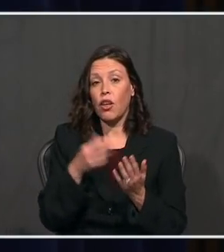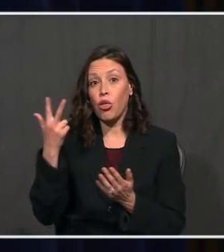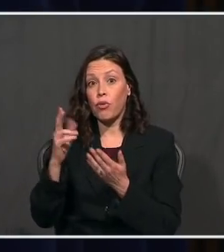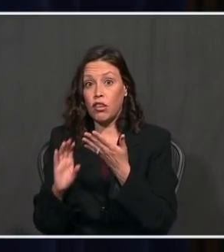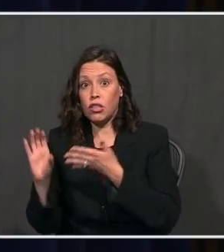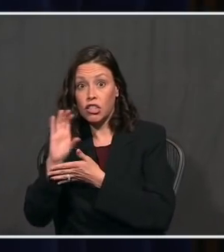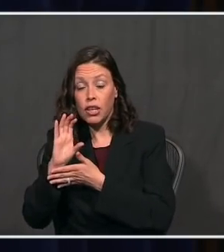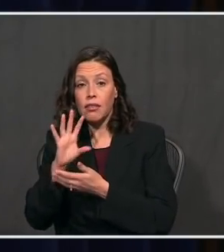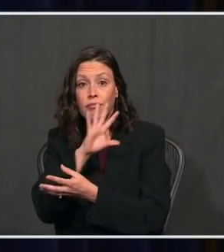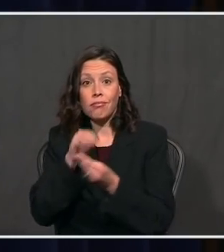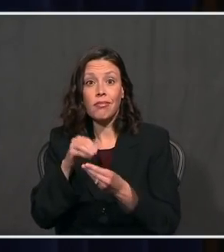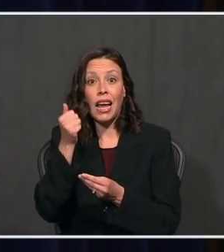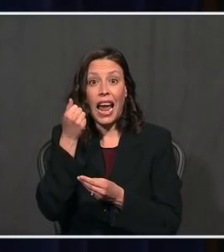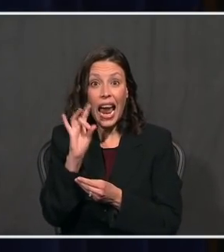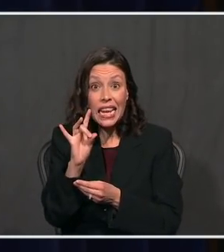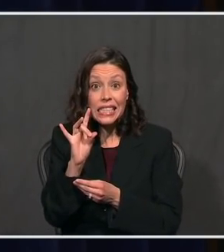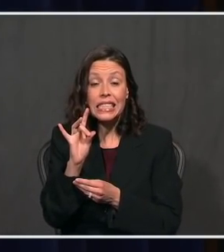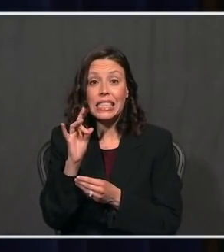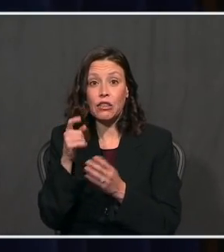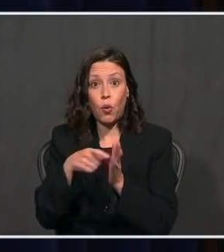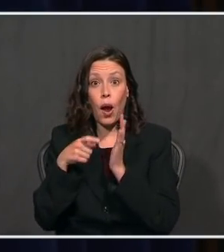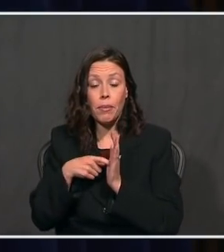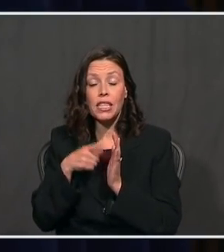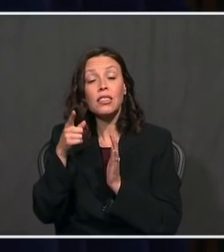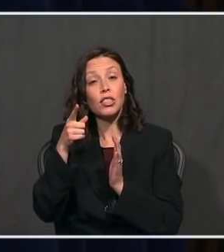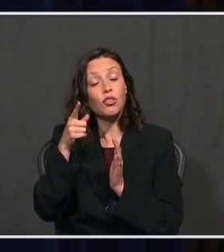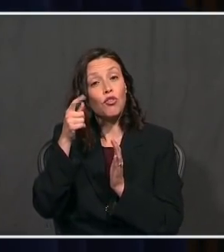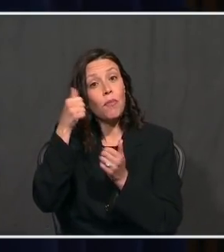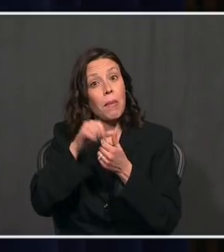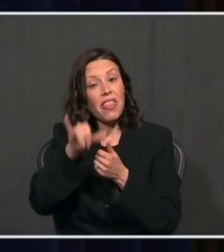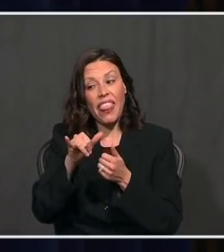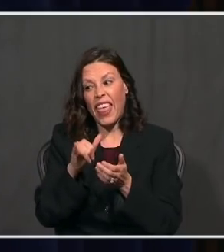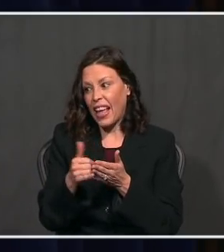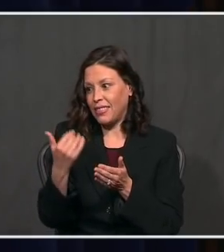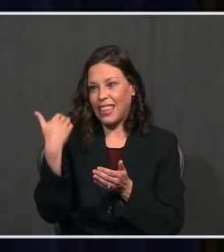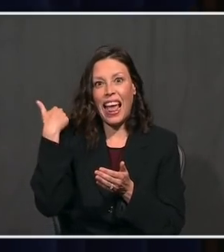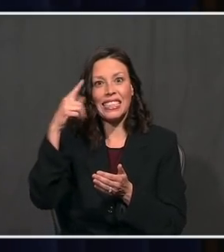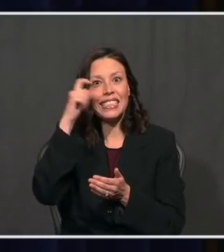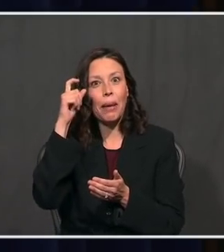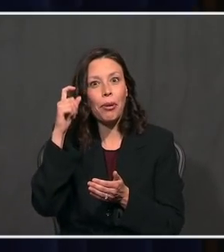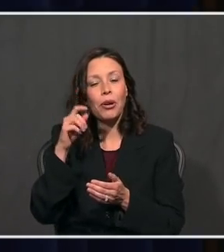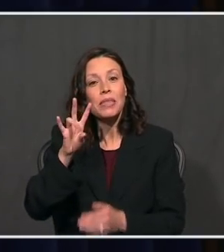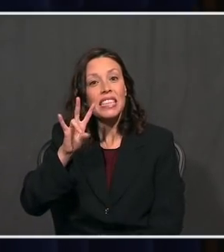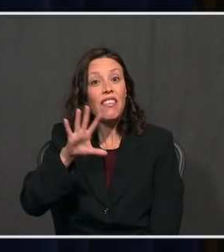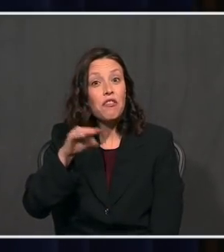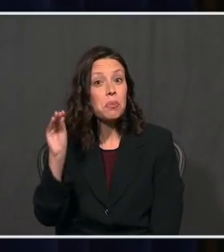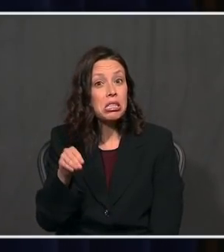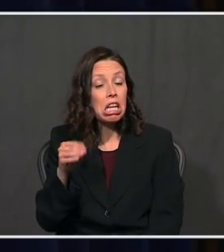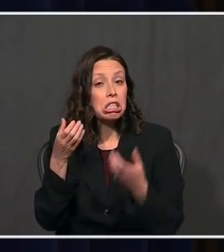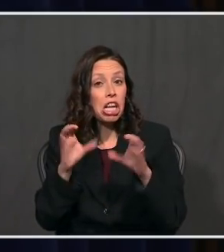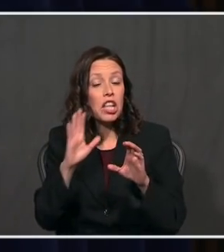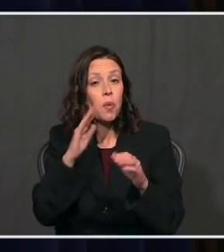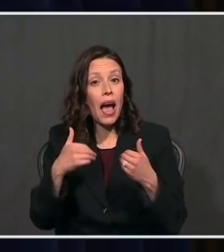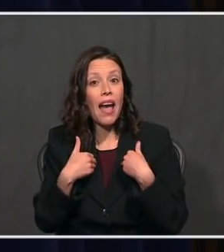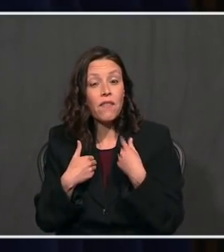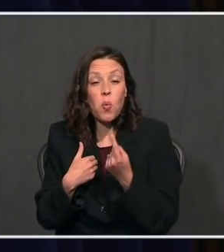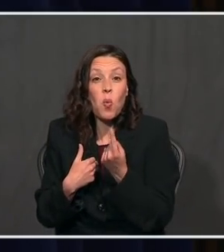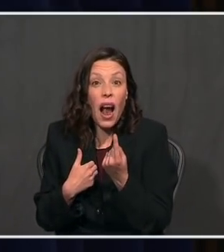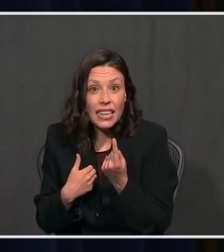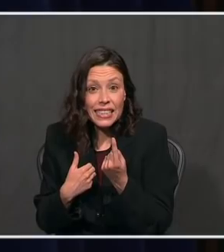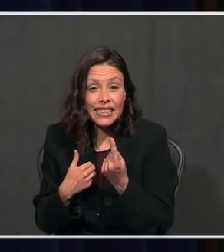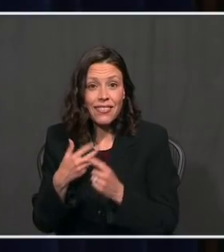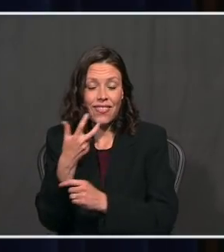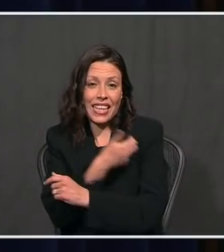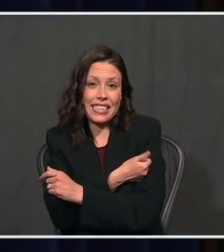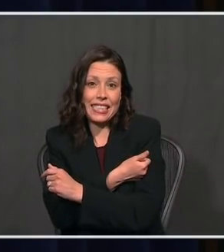total factors. We came out with, if you remember, about, this was way last summer, 75% probability we'd have at least one